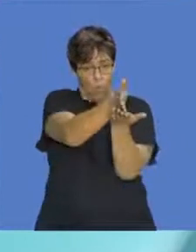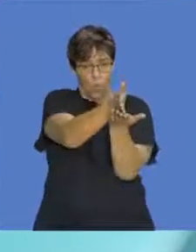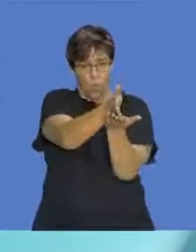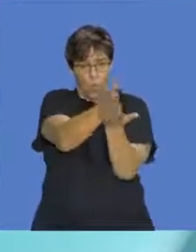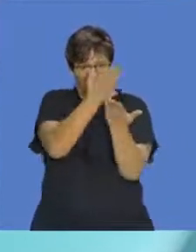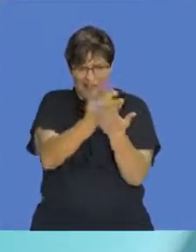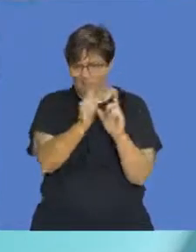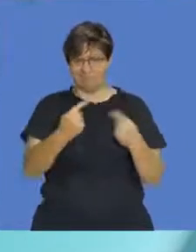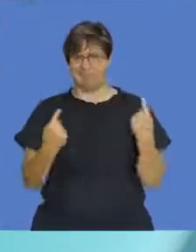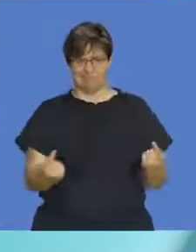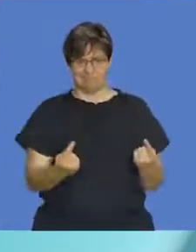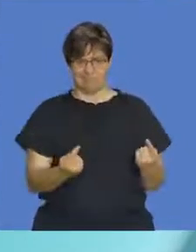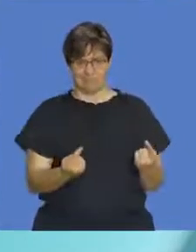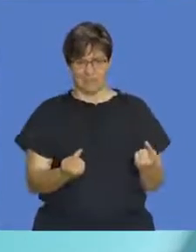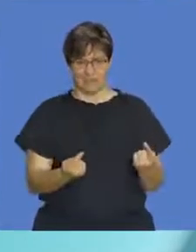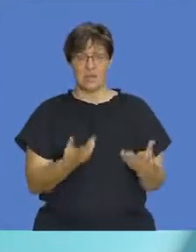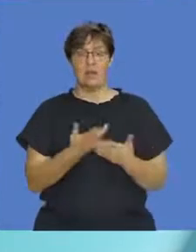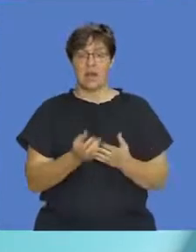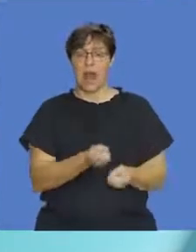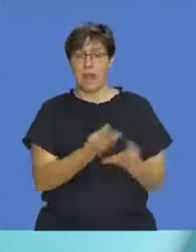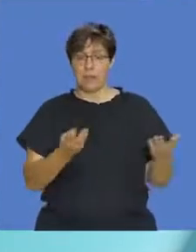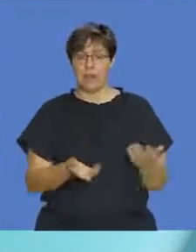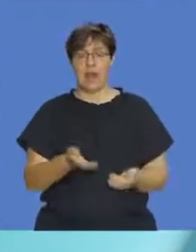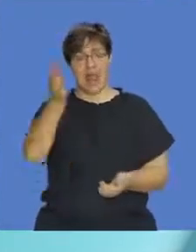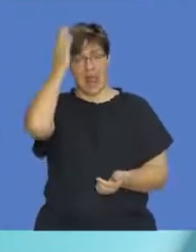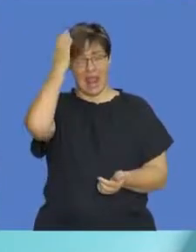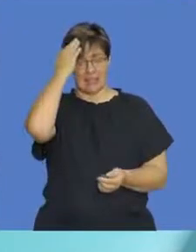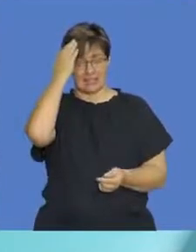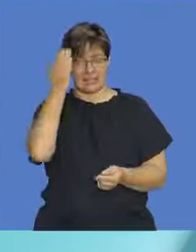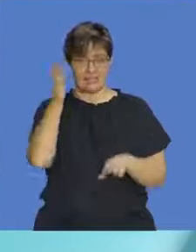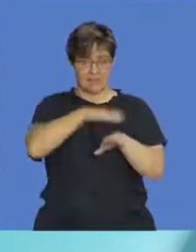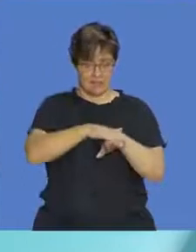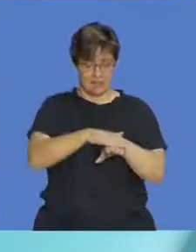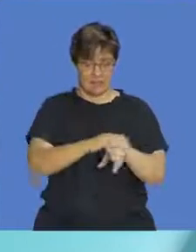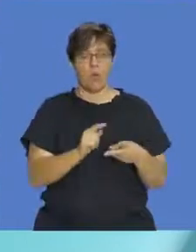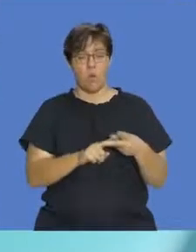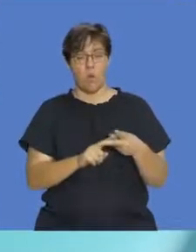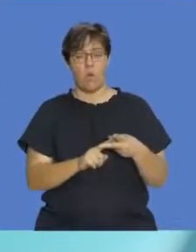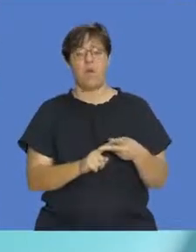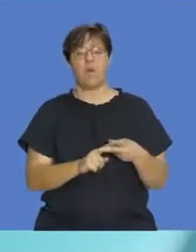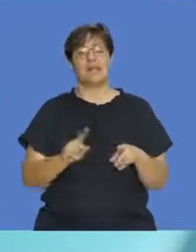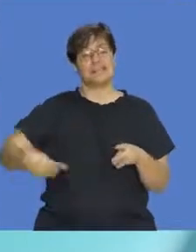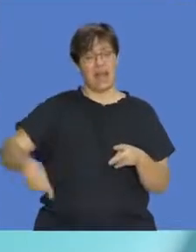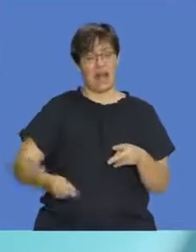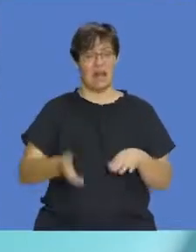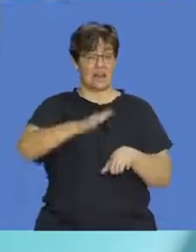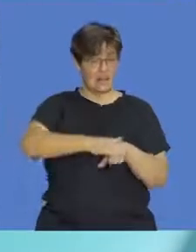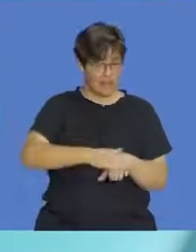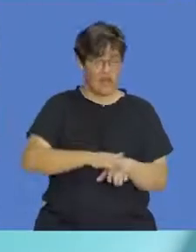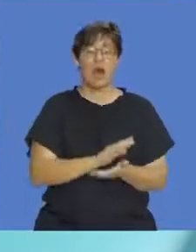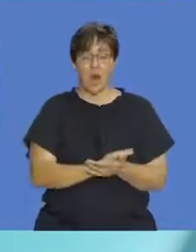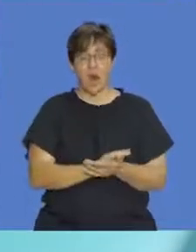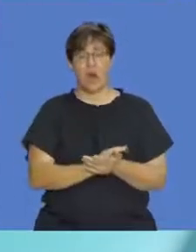tail. So the number of times that it lands on heads or the number of times it lands on tails, those are